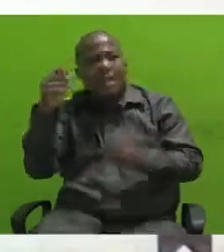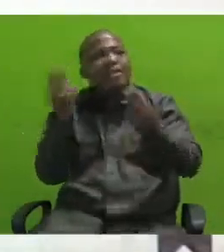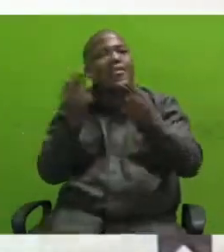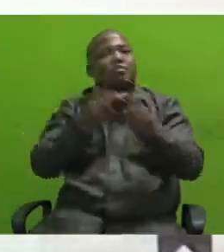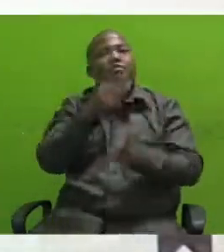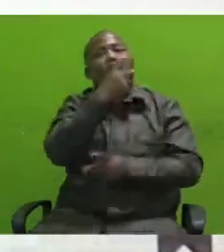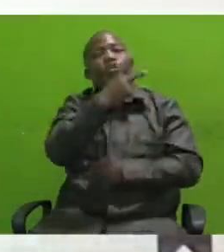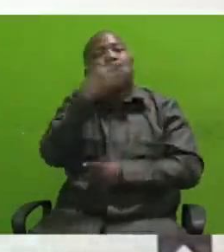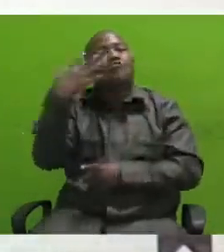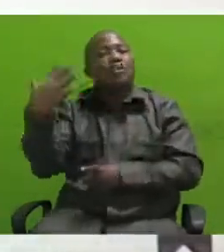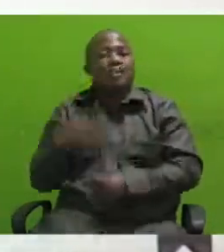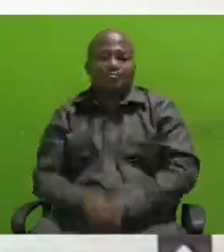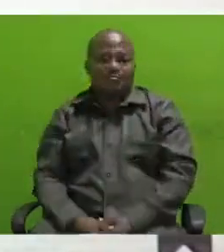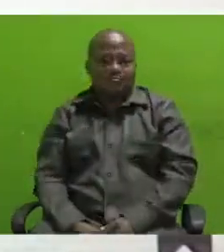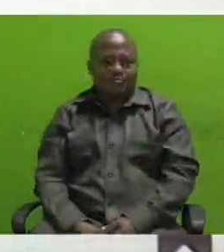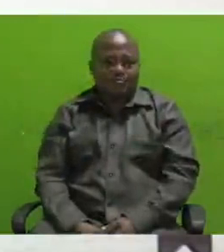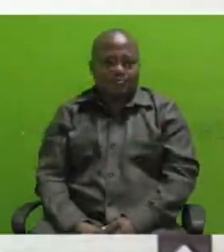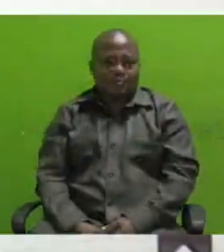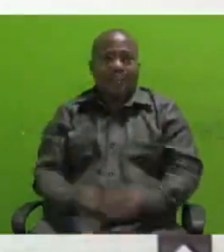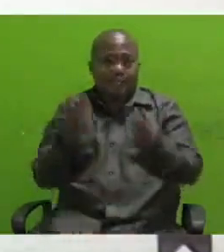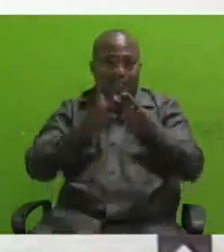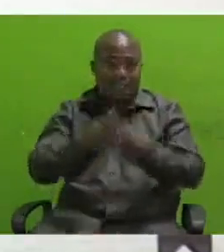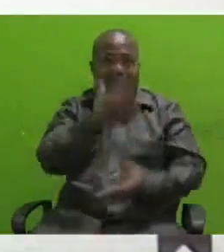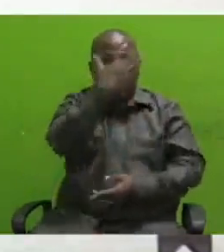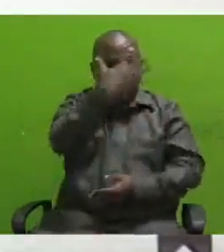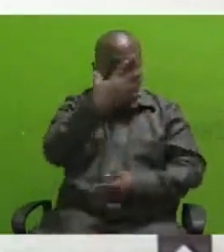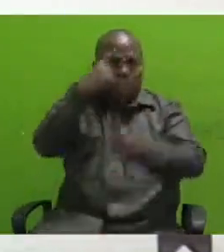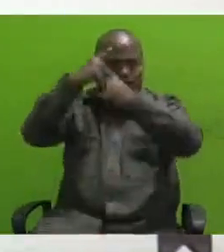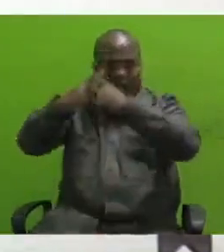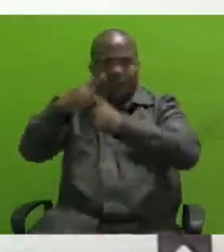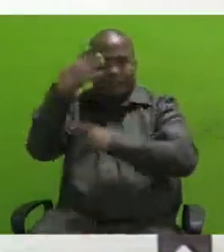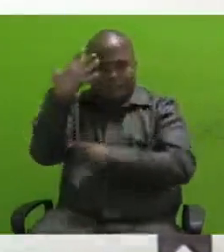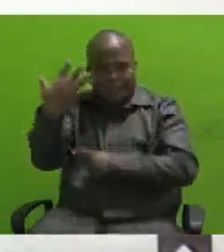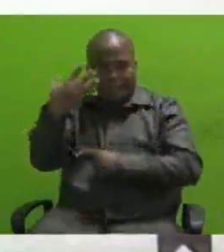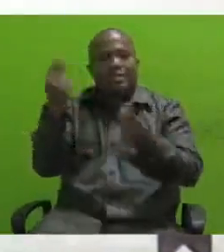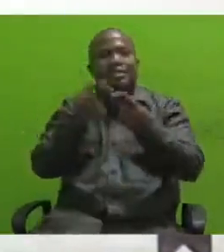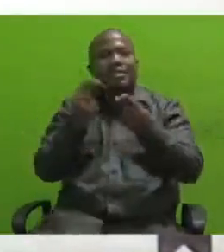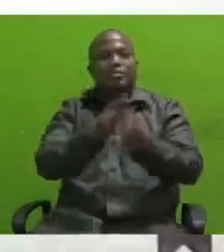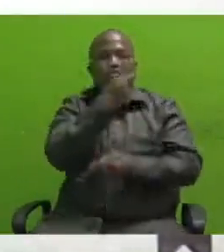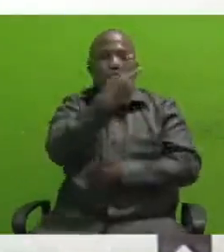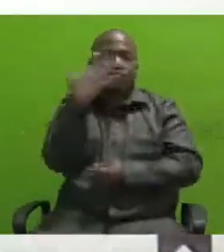X squared plus 10x plus 25. So now this expression